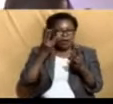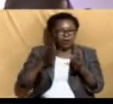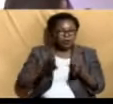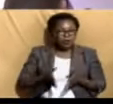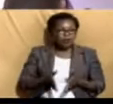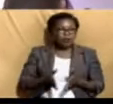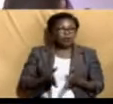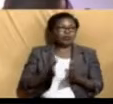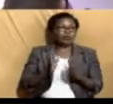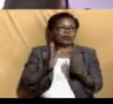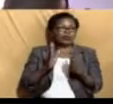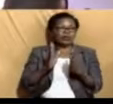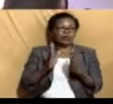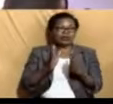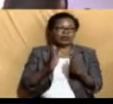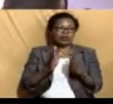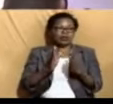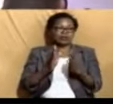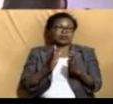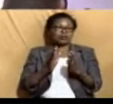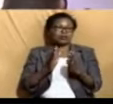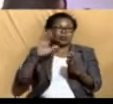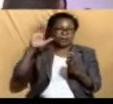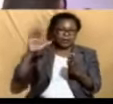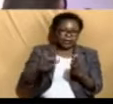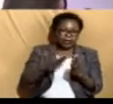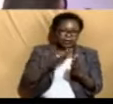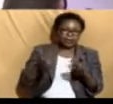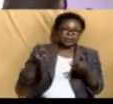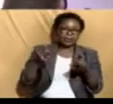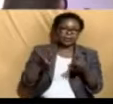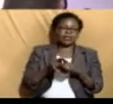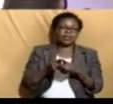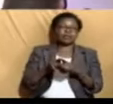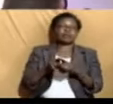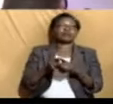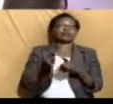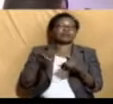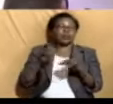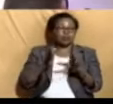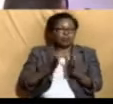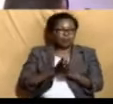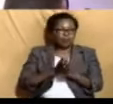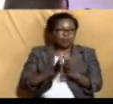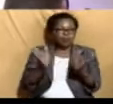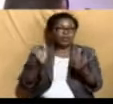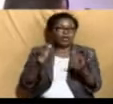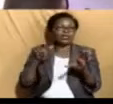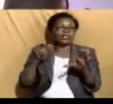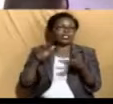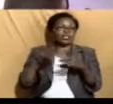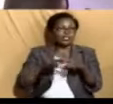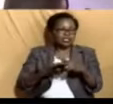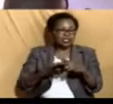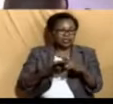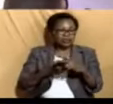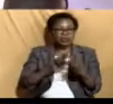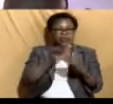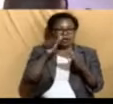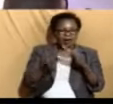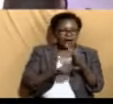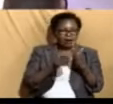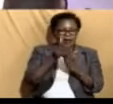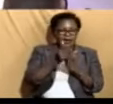is a somewhat hybrid parliamentary stroke popular initiative specifically provided for under